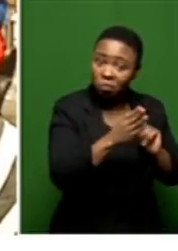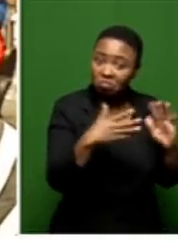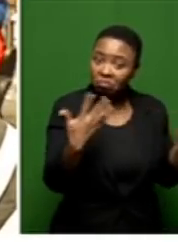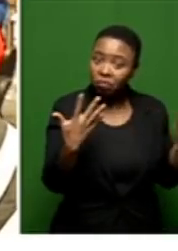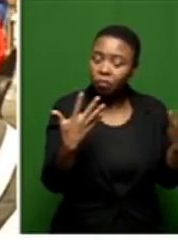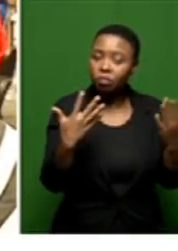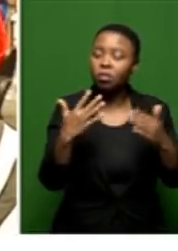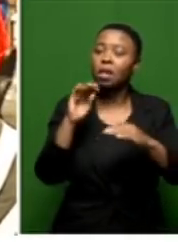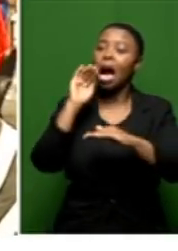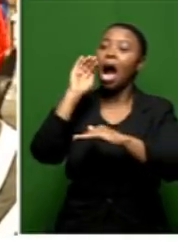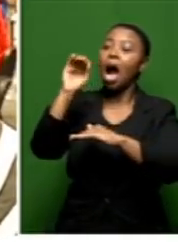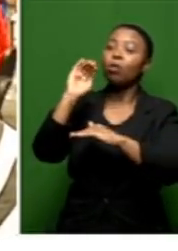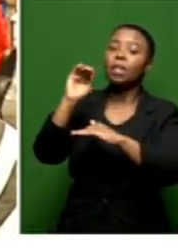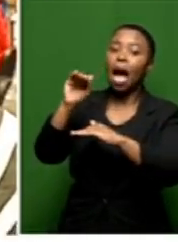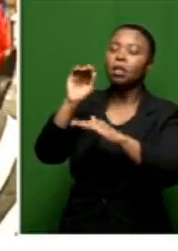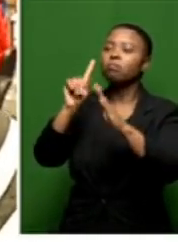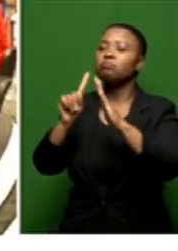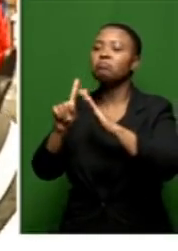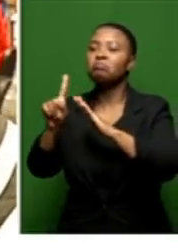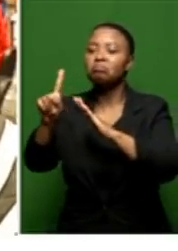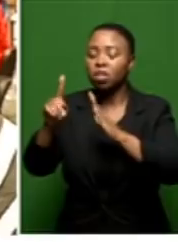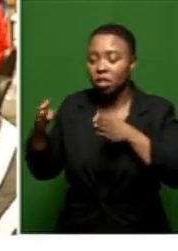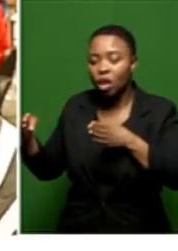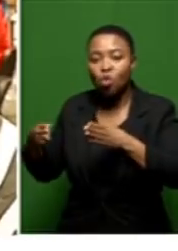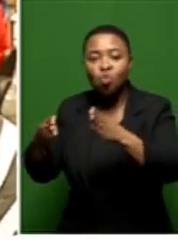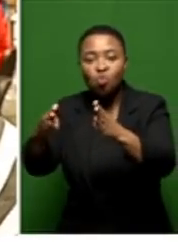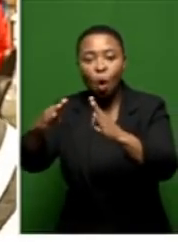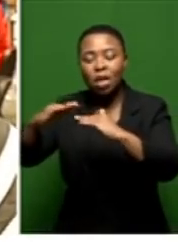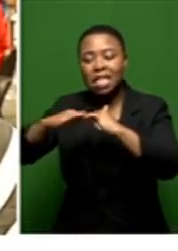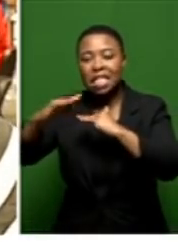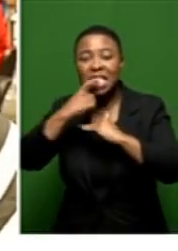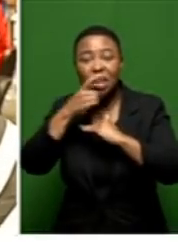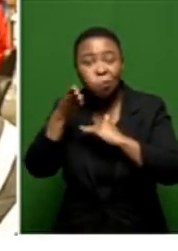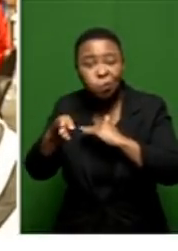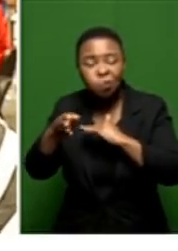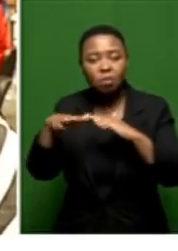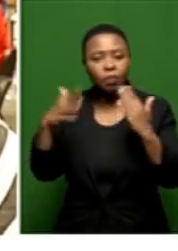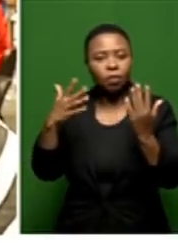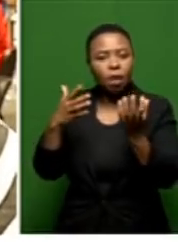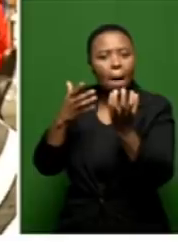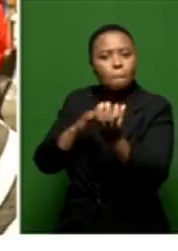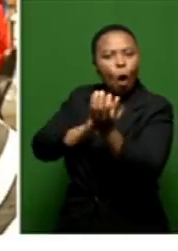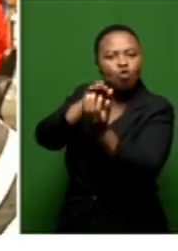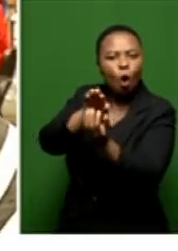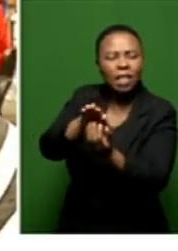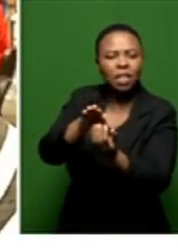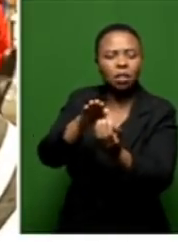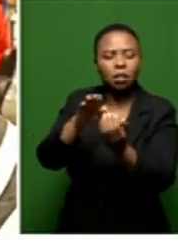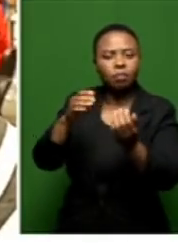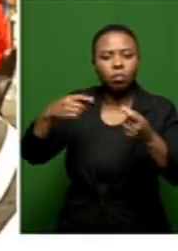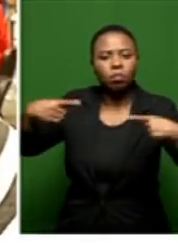when you walk outside? Is it a tarred road? Does it have potholes? If you're driving, are you now having to change your tires every